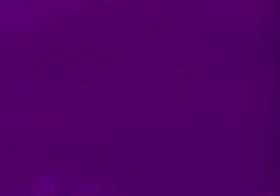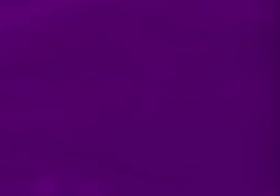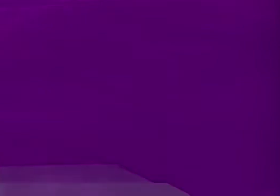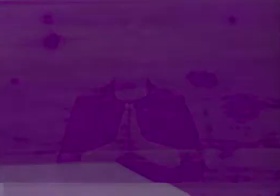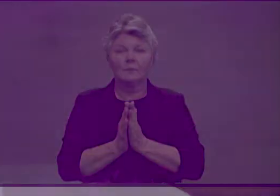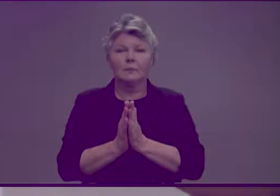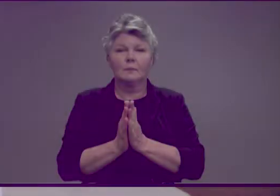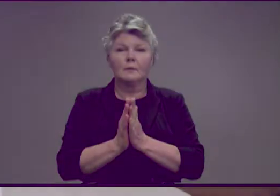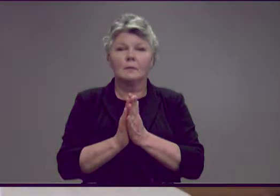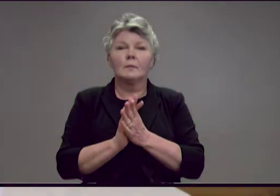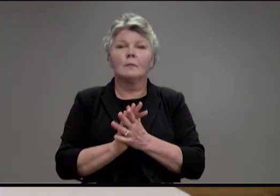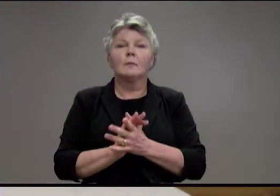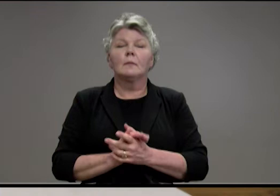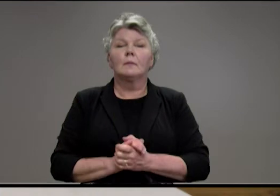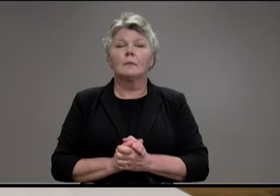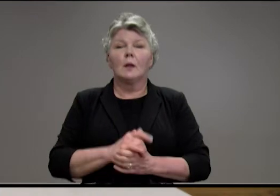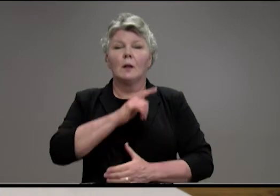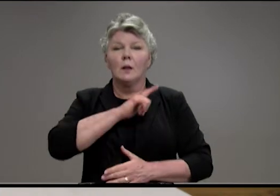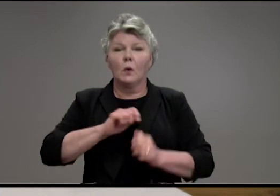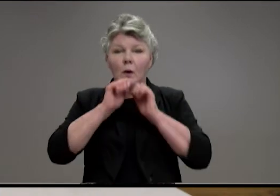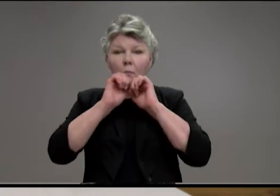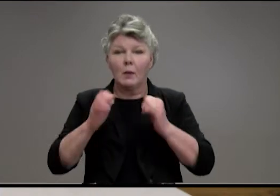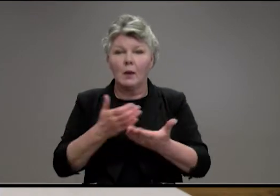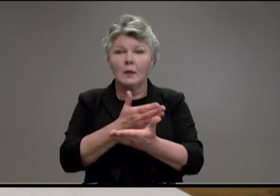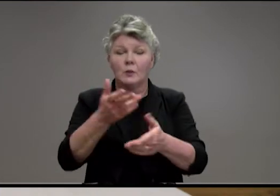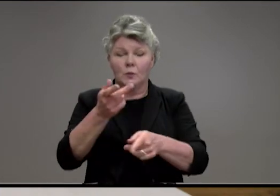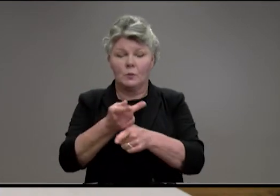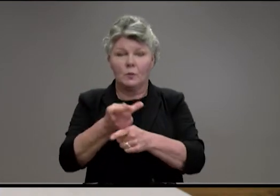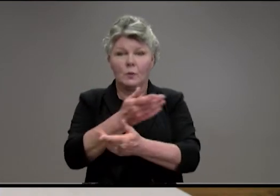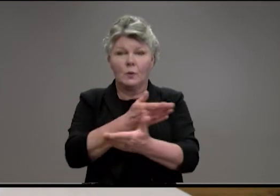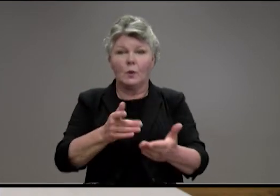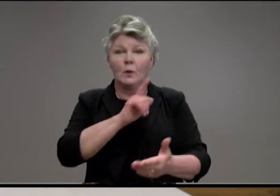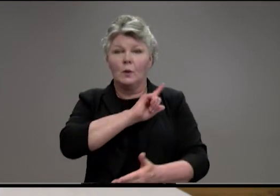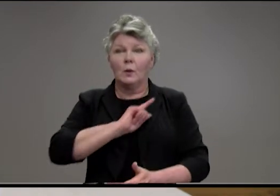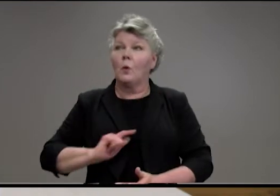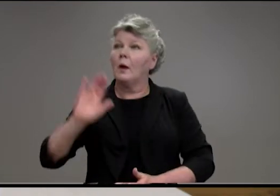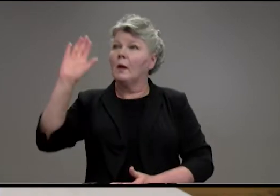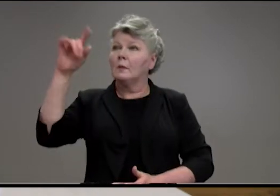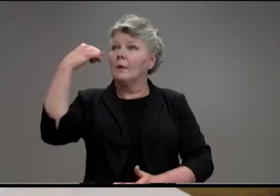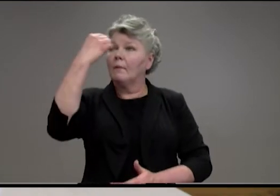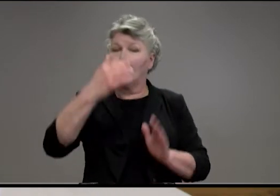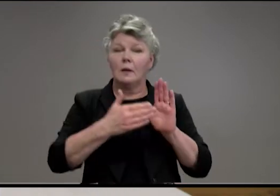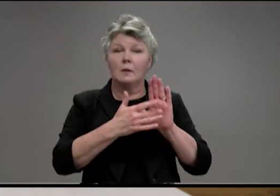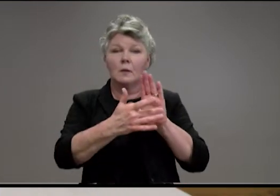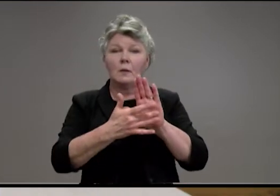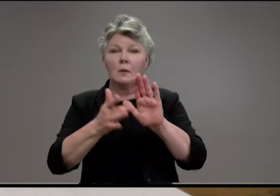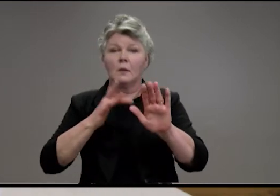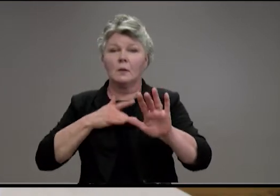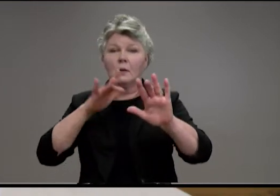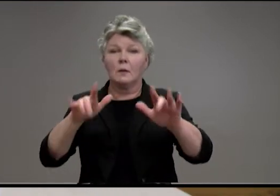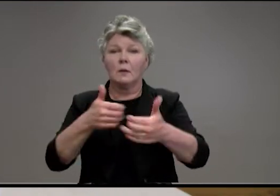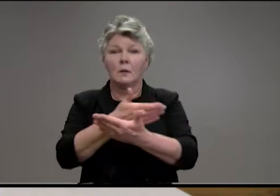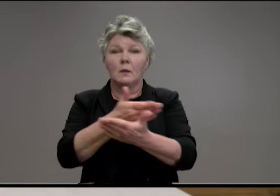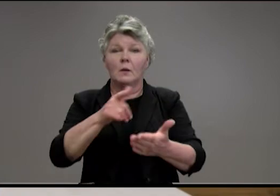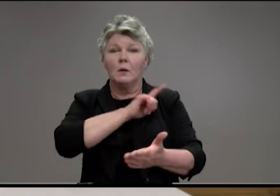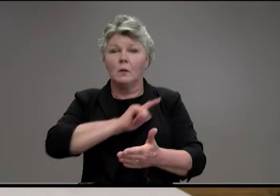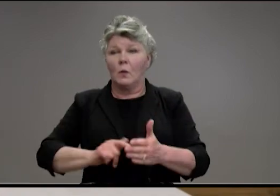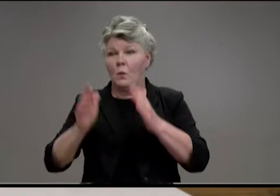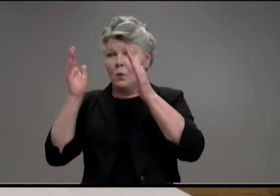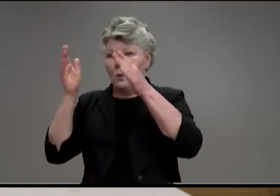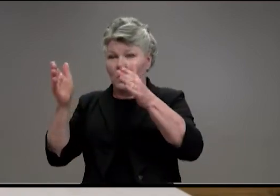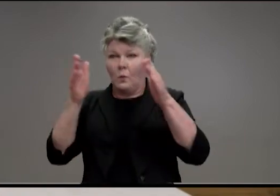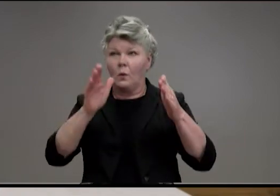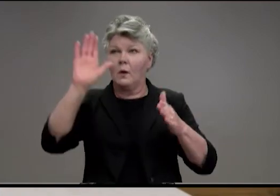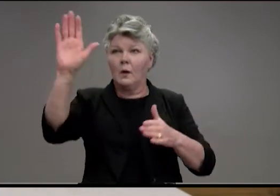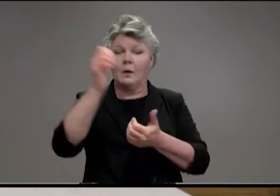Amen. The Lord bless you and keep you. The Lord make his face to shine on you and be gracious to you. The Lord look upon you with